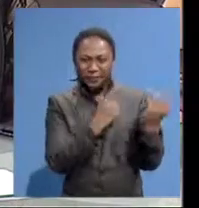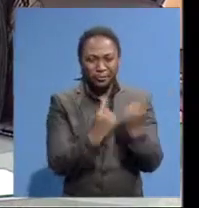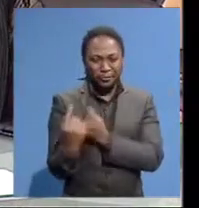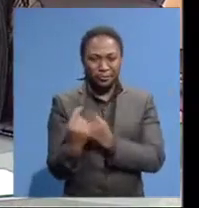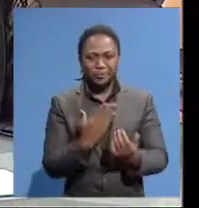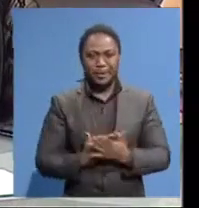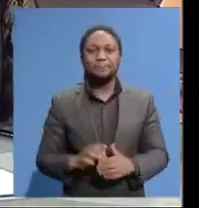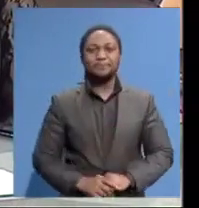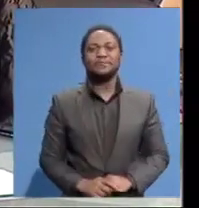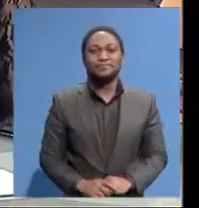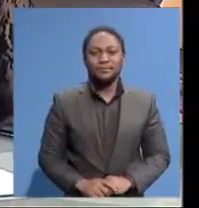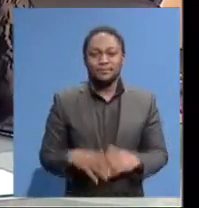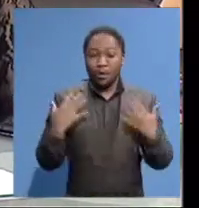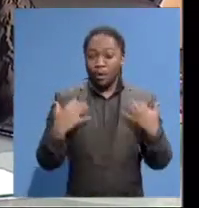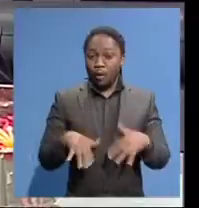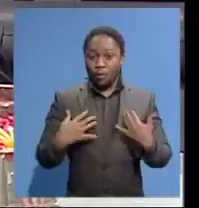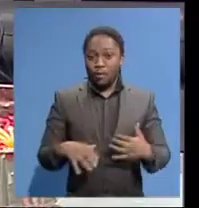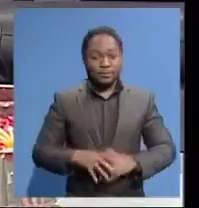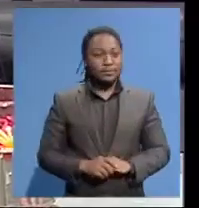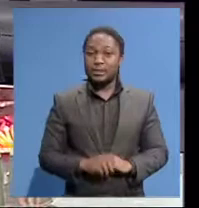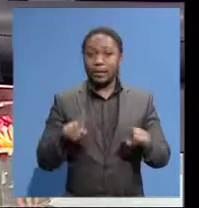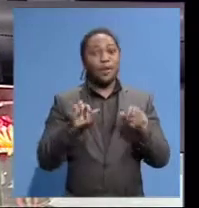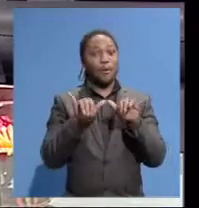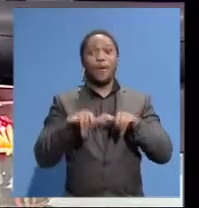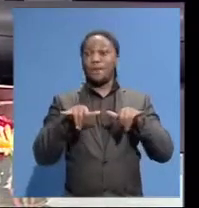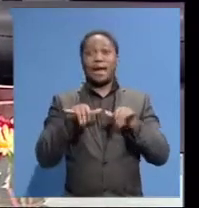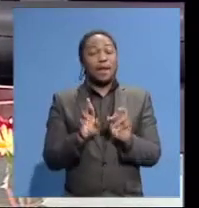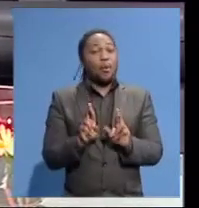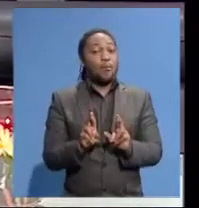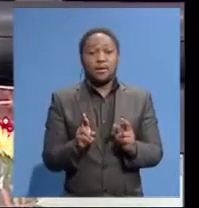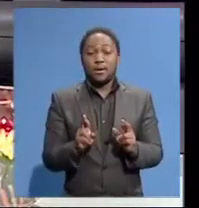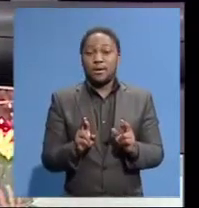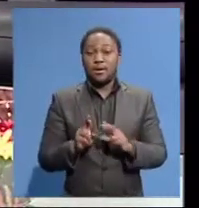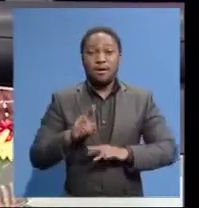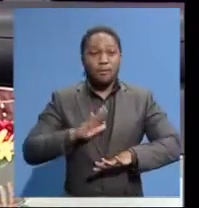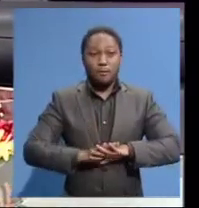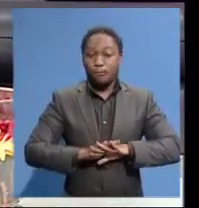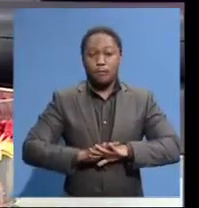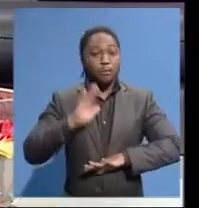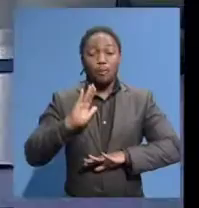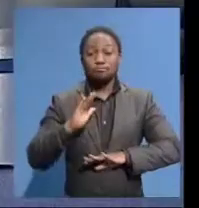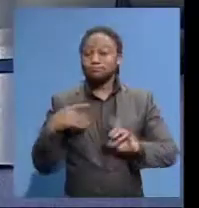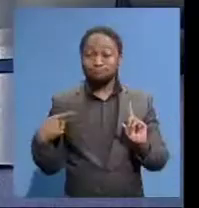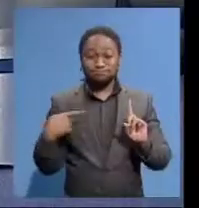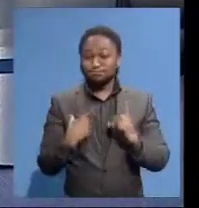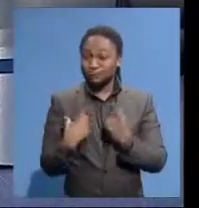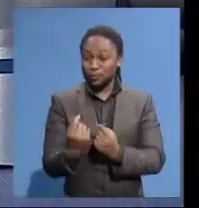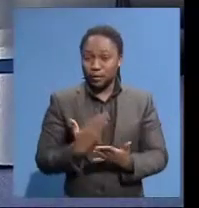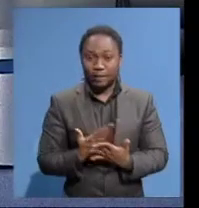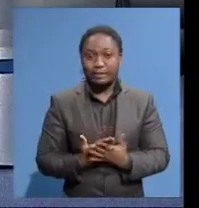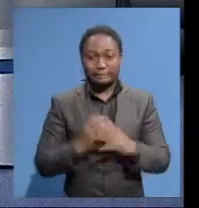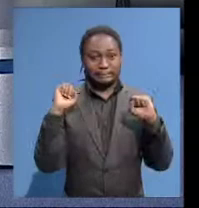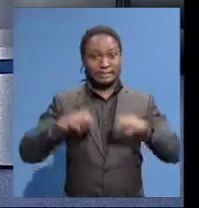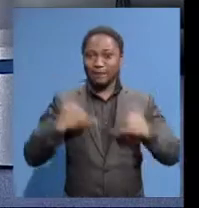us more of that. Wow. I can't wait, Griselda. I absolutely can't wait. And I hope more of that also includes more music. No, absolutely. That's what we're